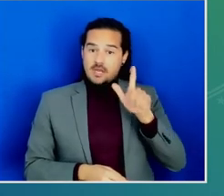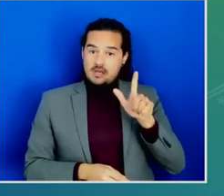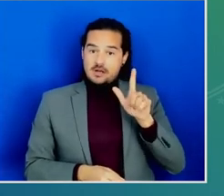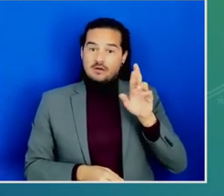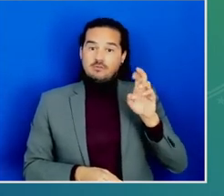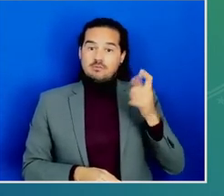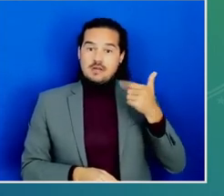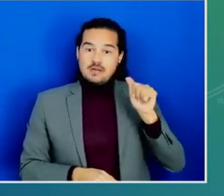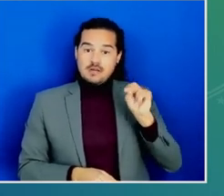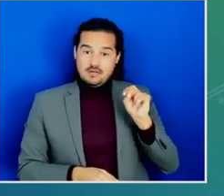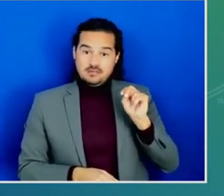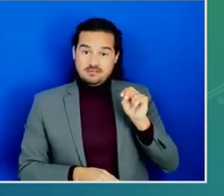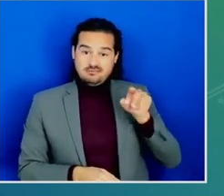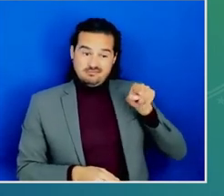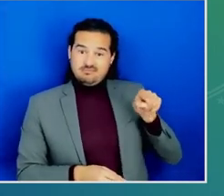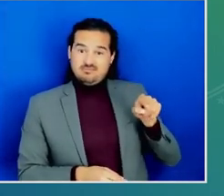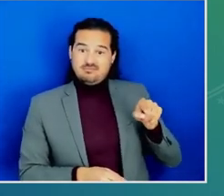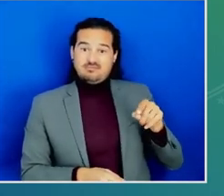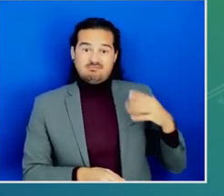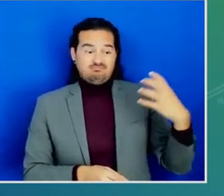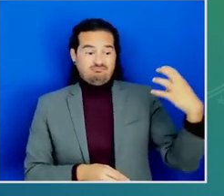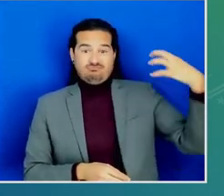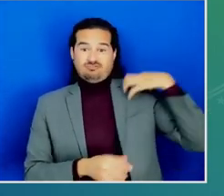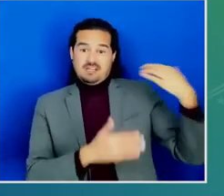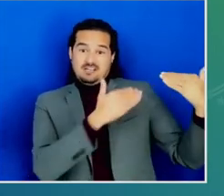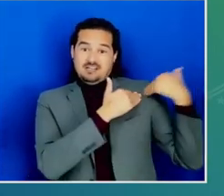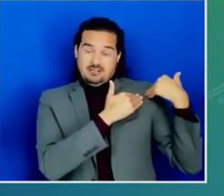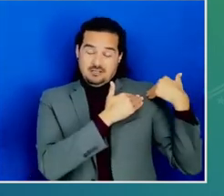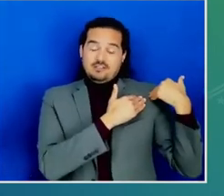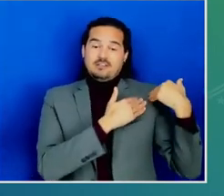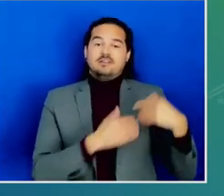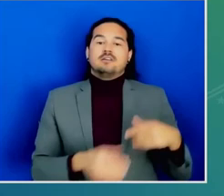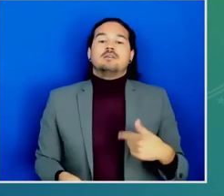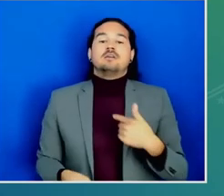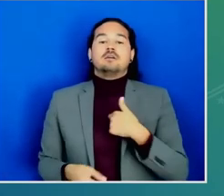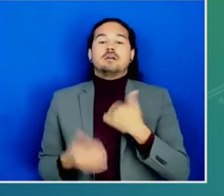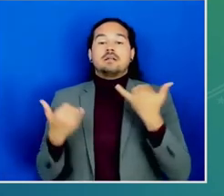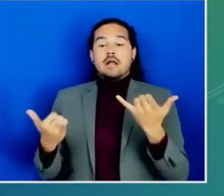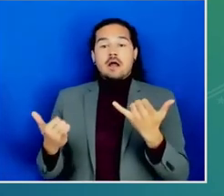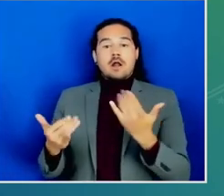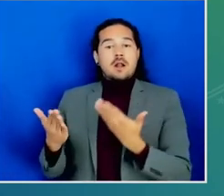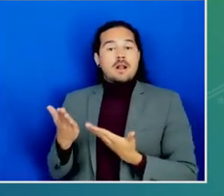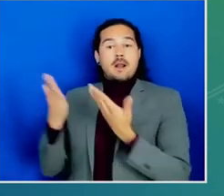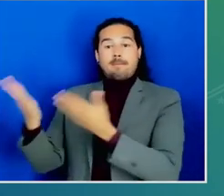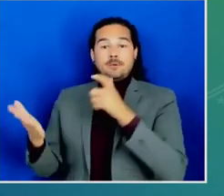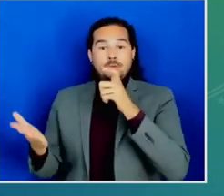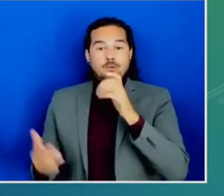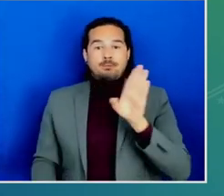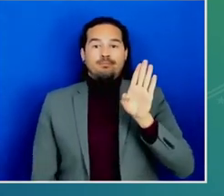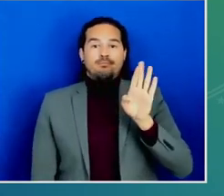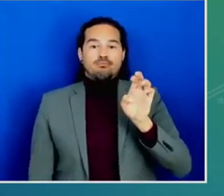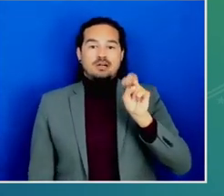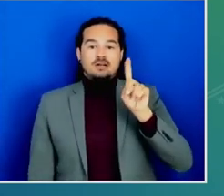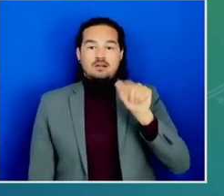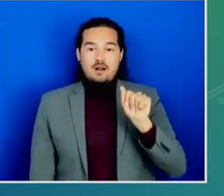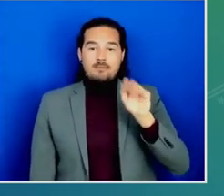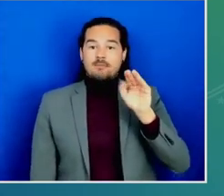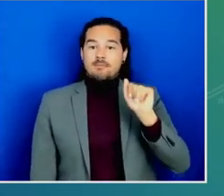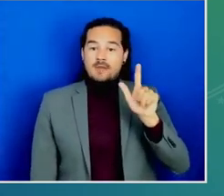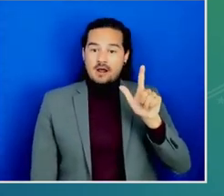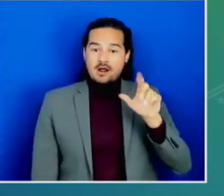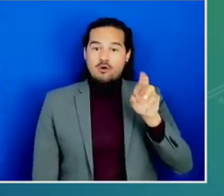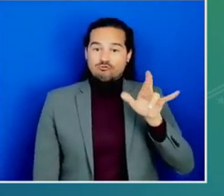Environmental Quality, I nominate Brenda Malloy, an accomplished public servant, brilliant environmental lawyer,